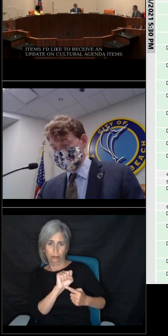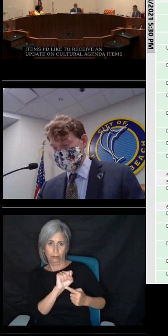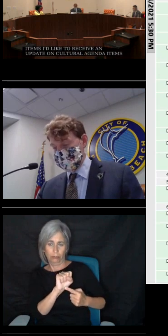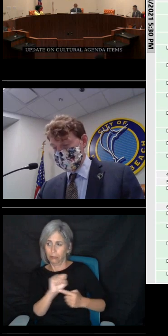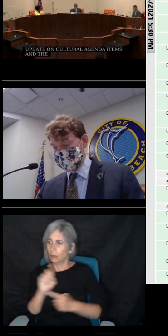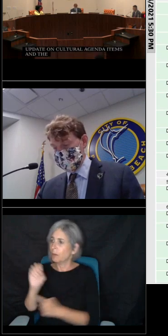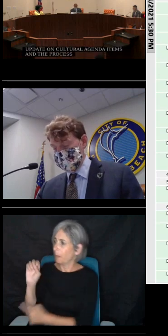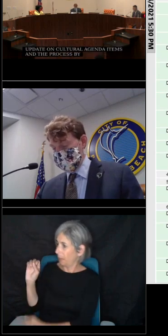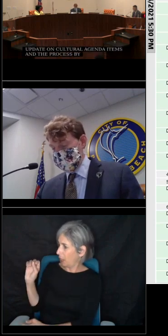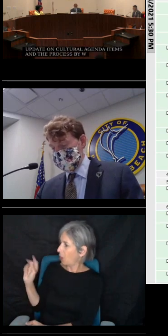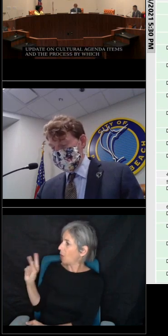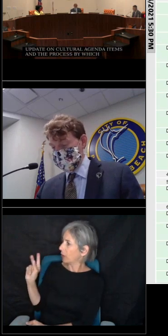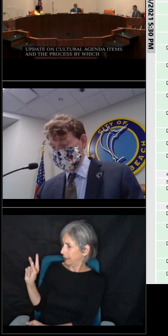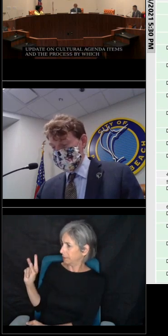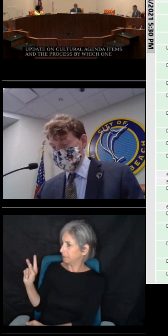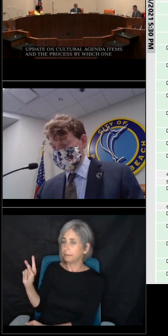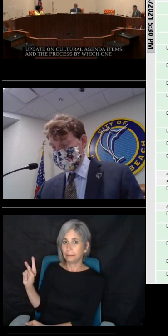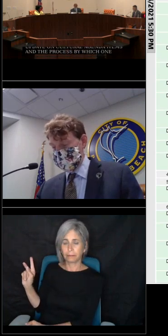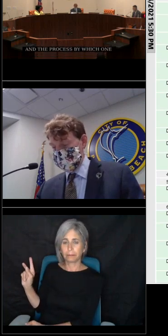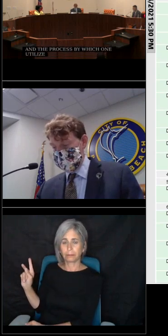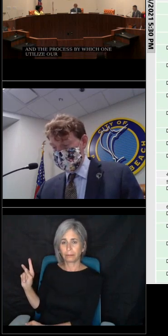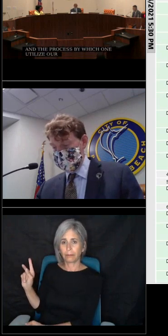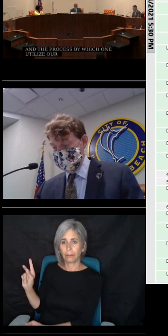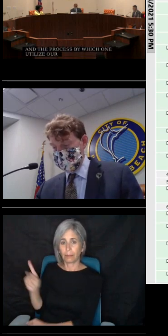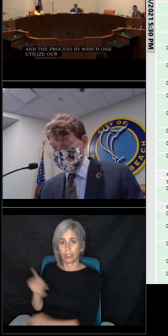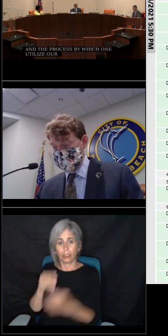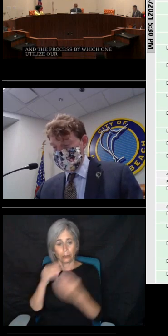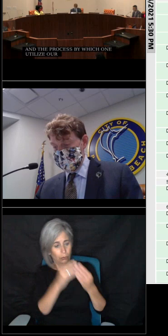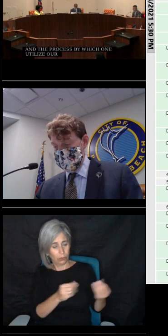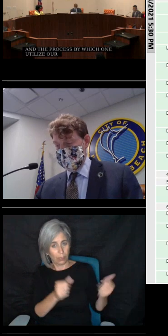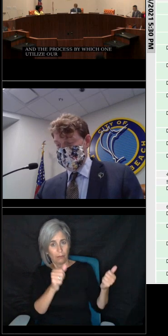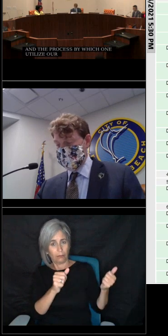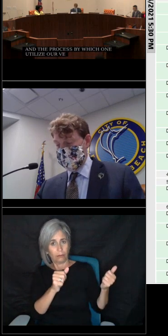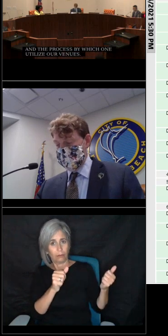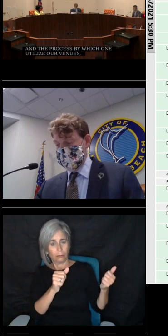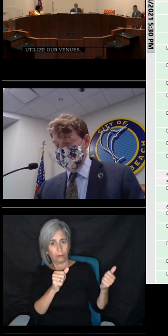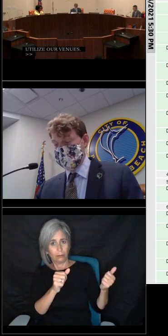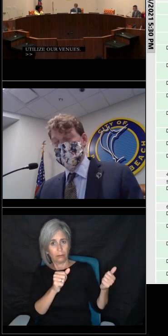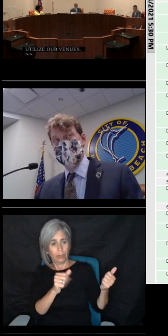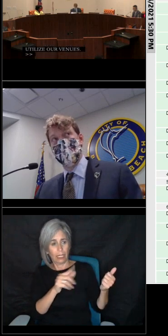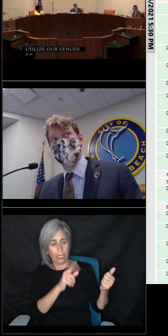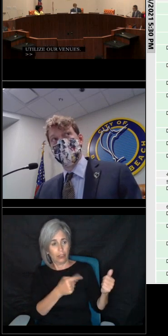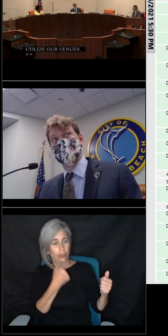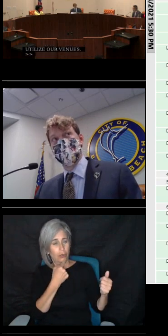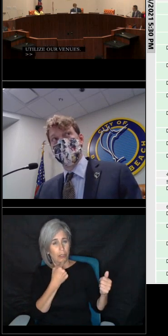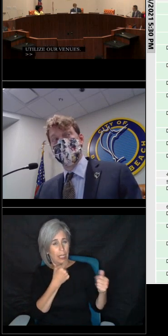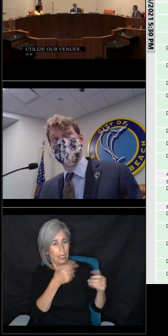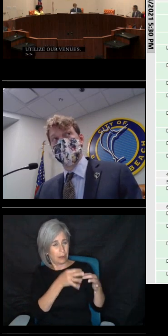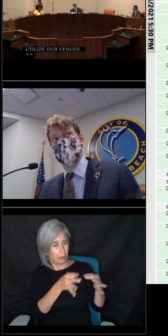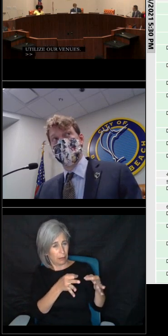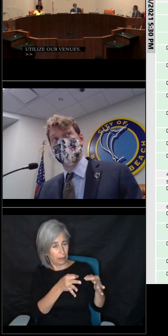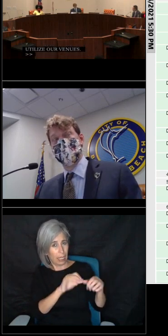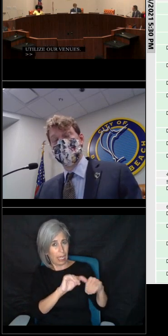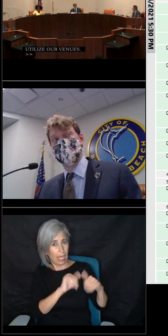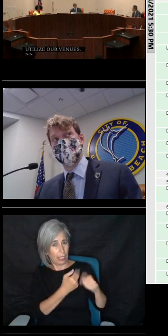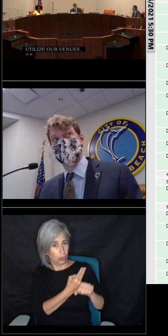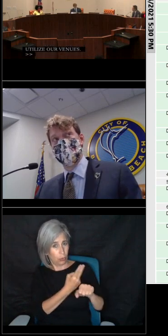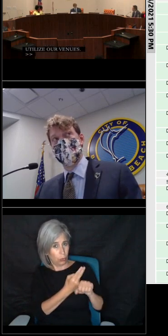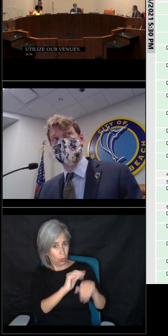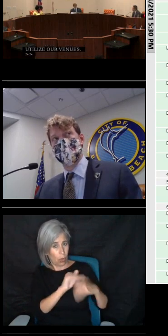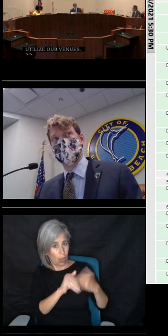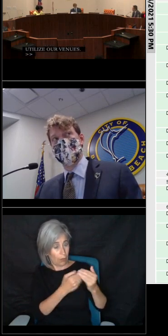Okay. So dissolve QPOD, and you're stating how do someone use all of our